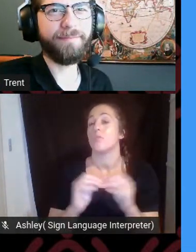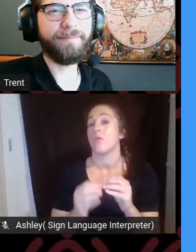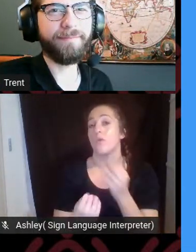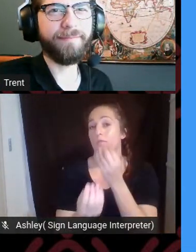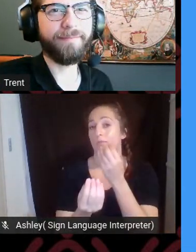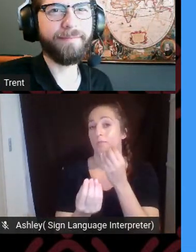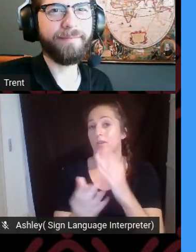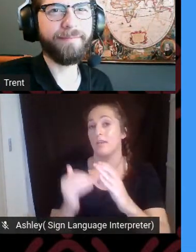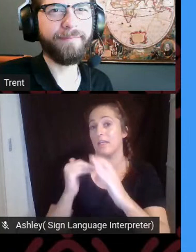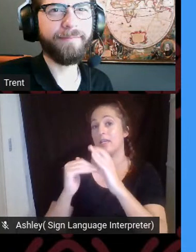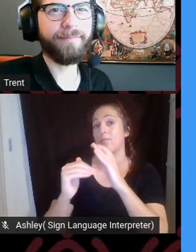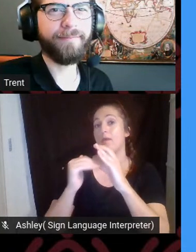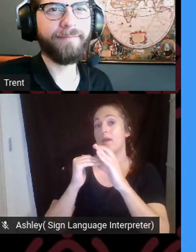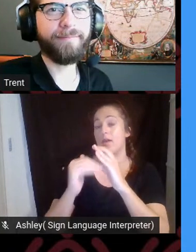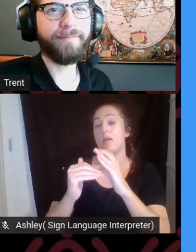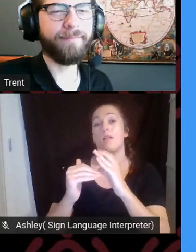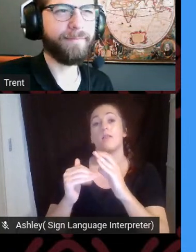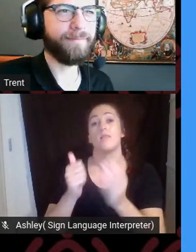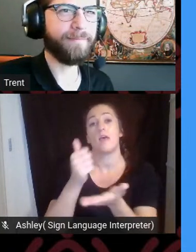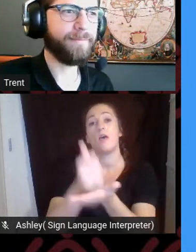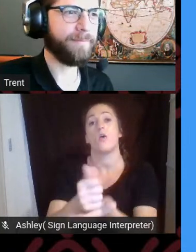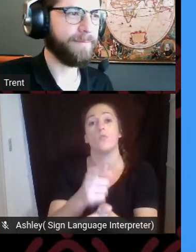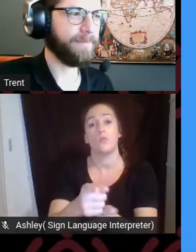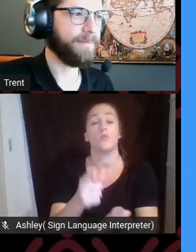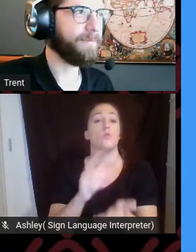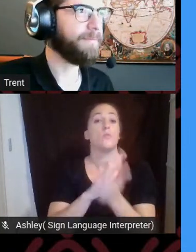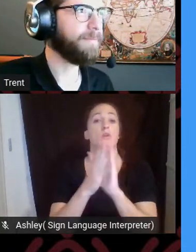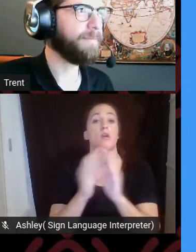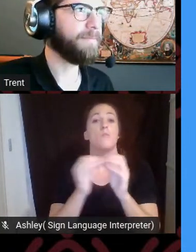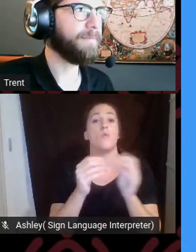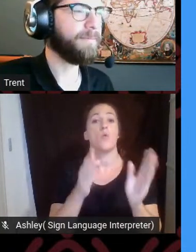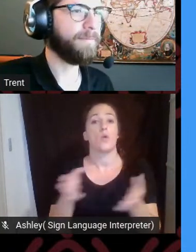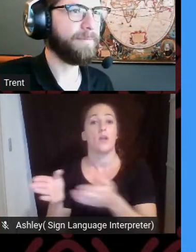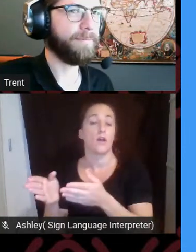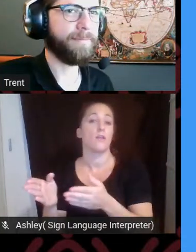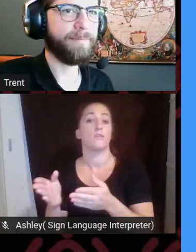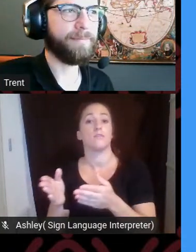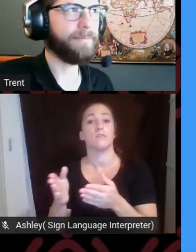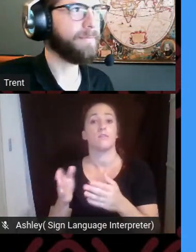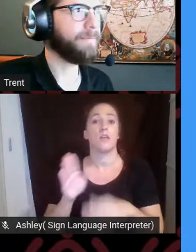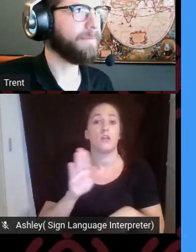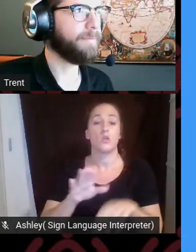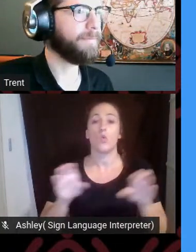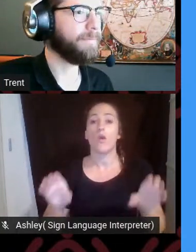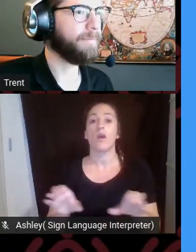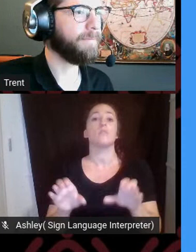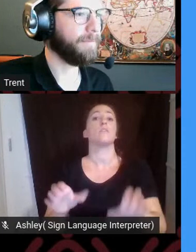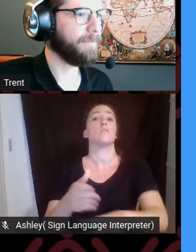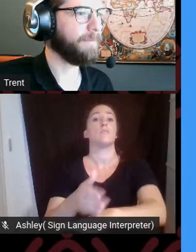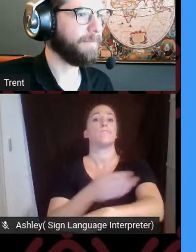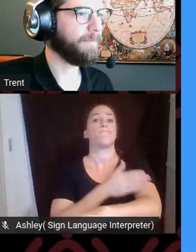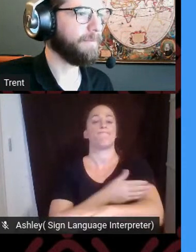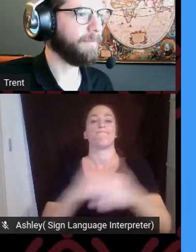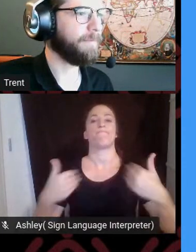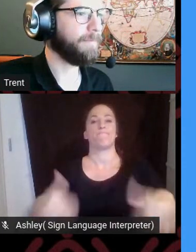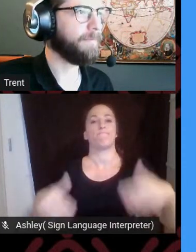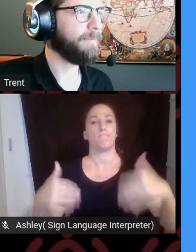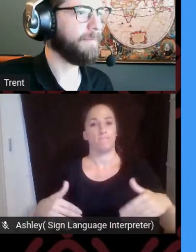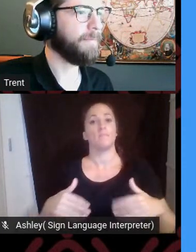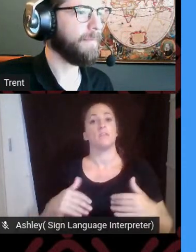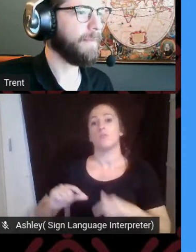your email to help you stay organized and to just increase your productivity. And Trent's going to show you some of that right now.